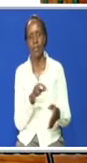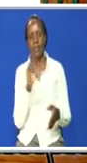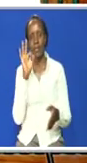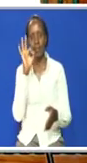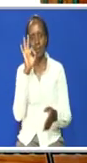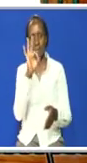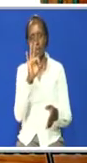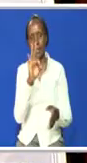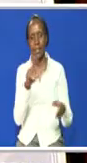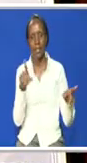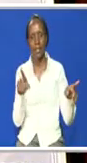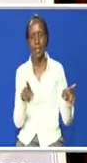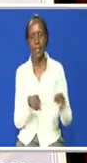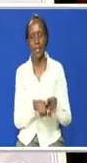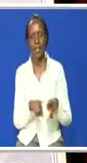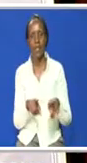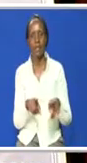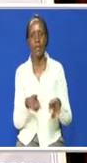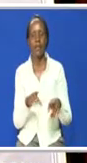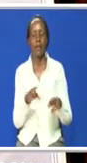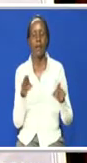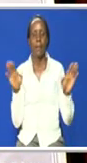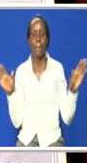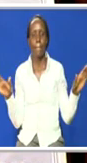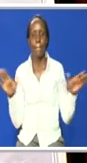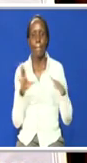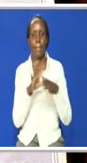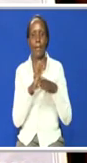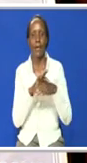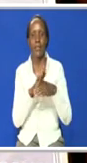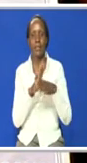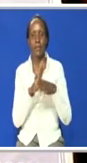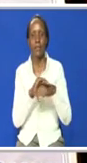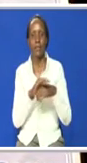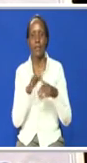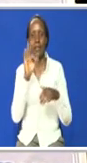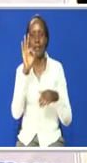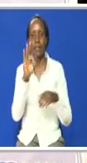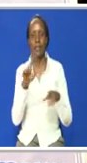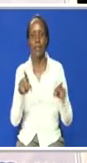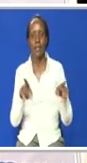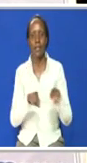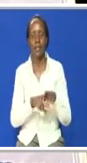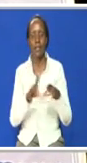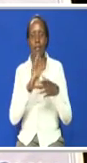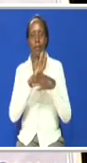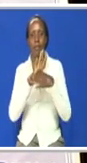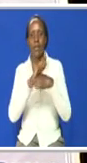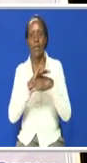3 like a butterfly, 3 like a butterfly,